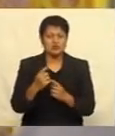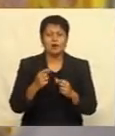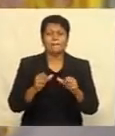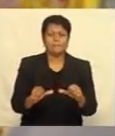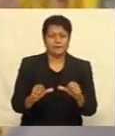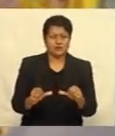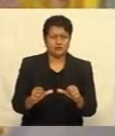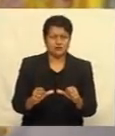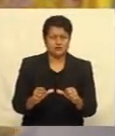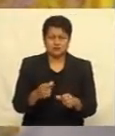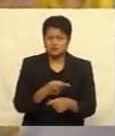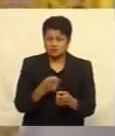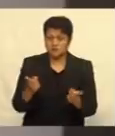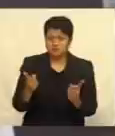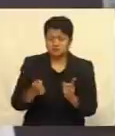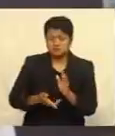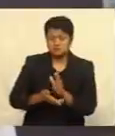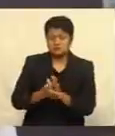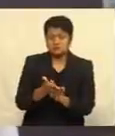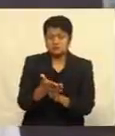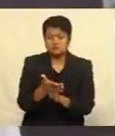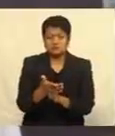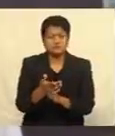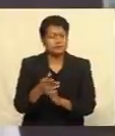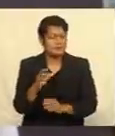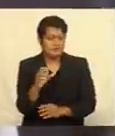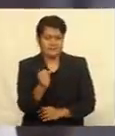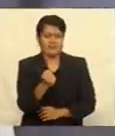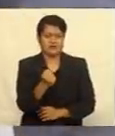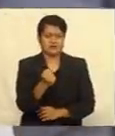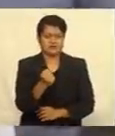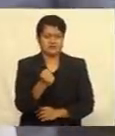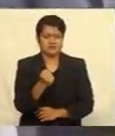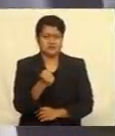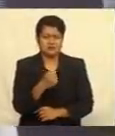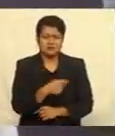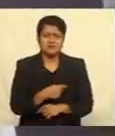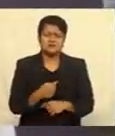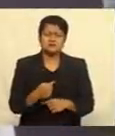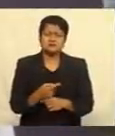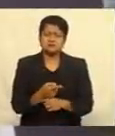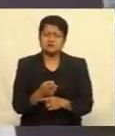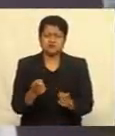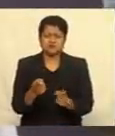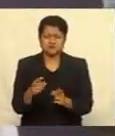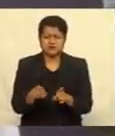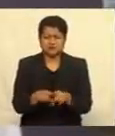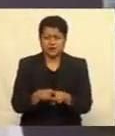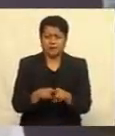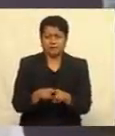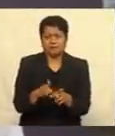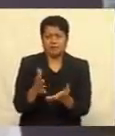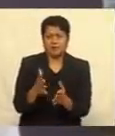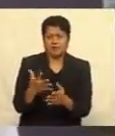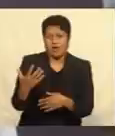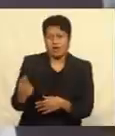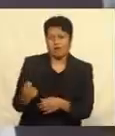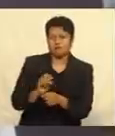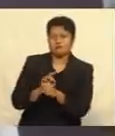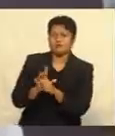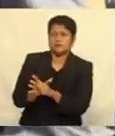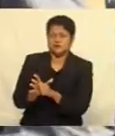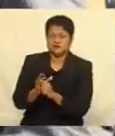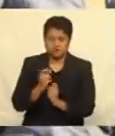out in public, then it's just vital that you do it. And you treat everybody as if they're an asymptomatic carrier. It's the only way that we're going to stop the spread of